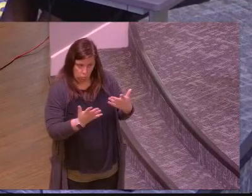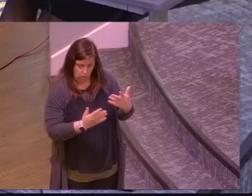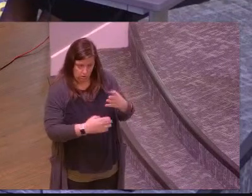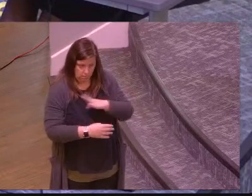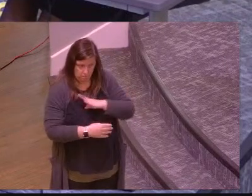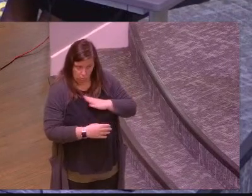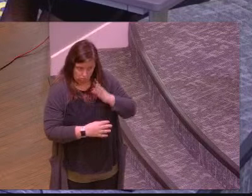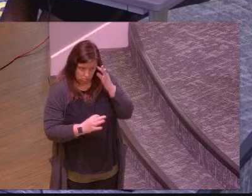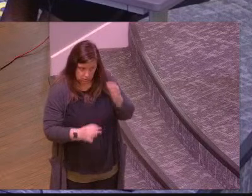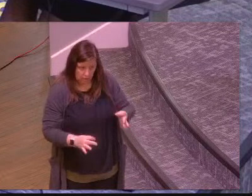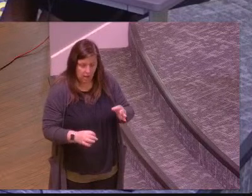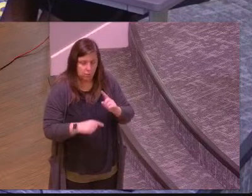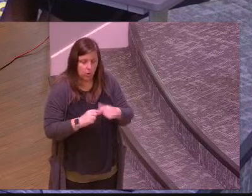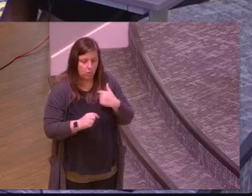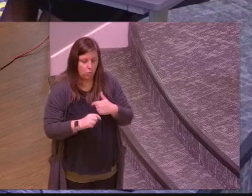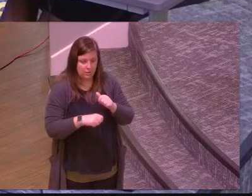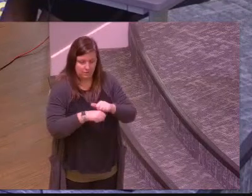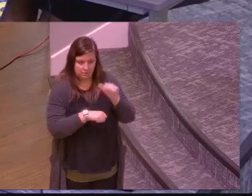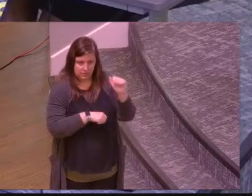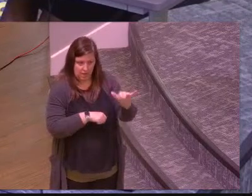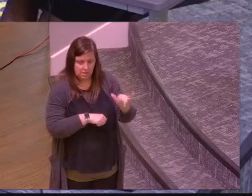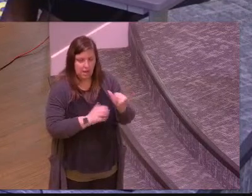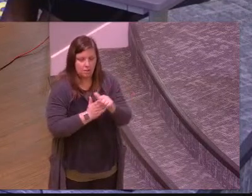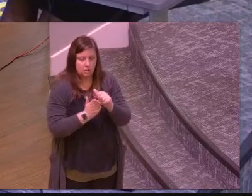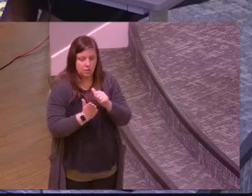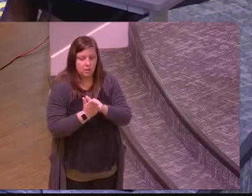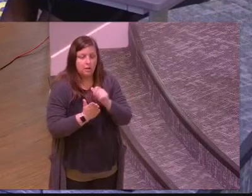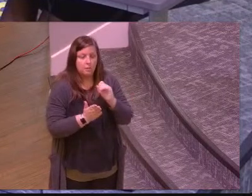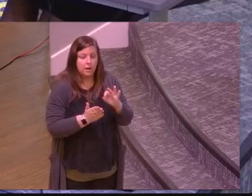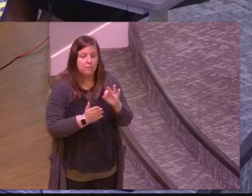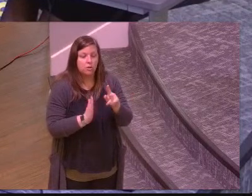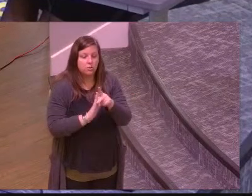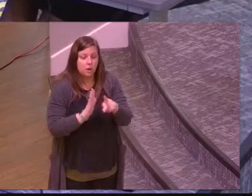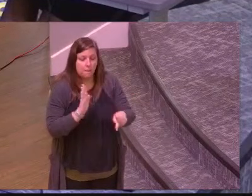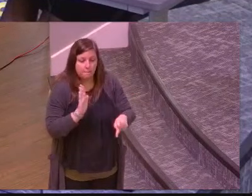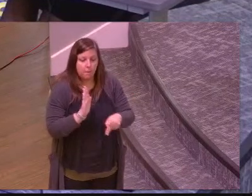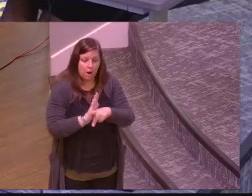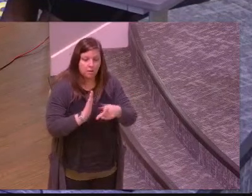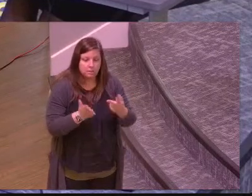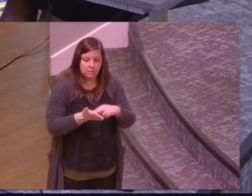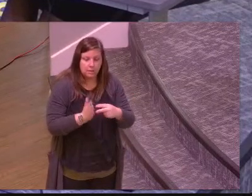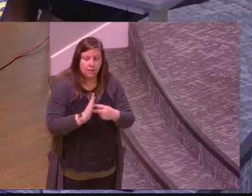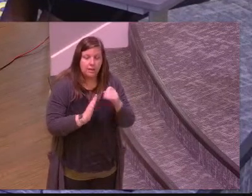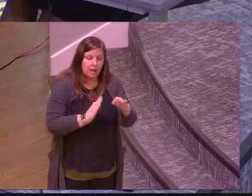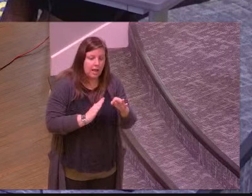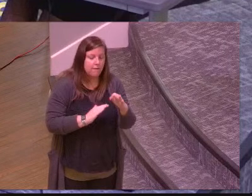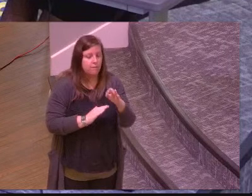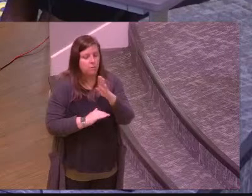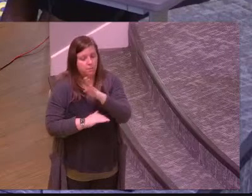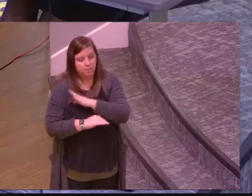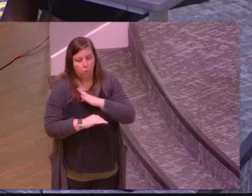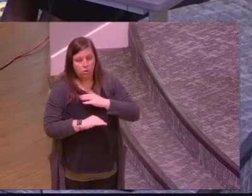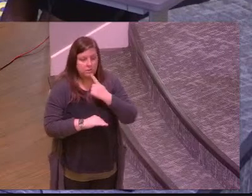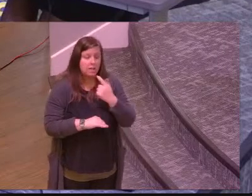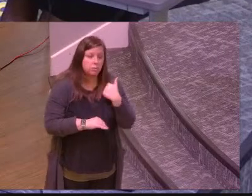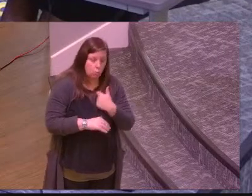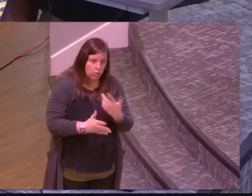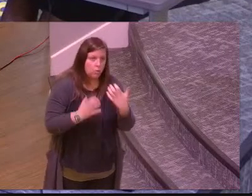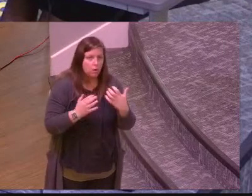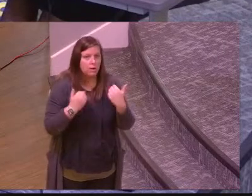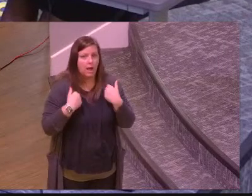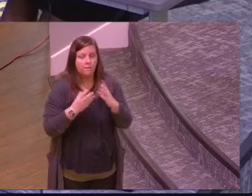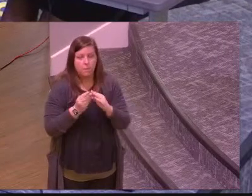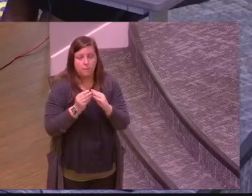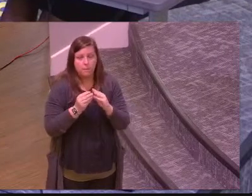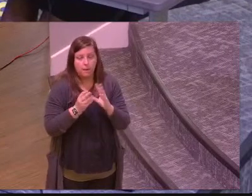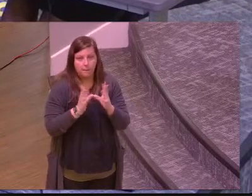agenda. But if there are policy implications, if the board says, hey, we want to have a meeting with the community and we want to invite LSGTs, we want to invite